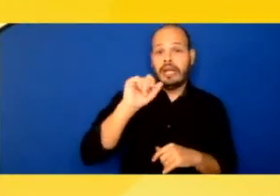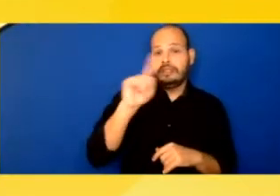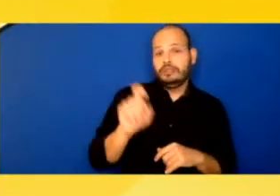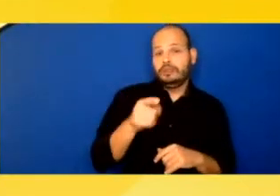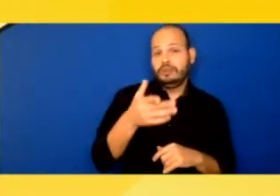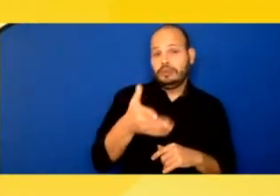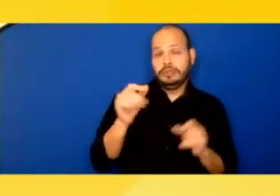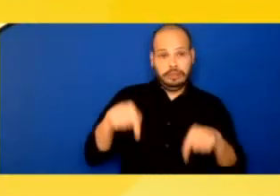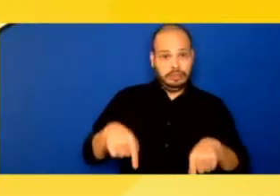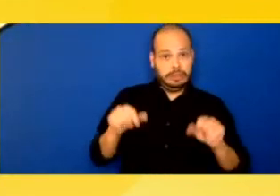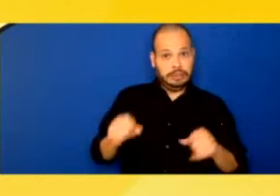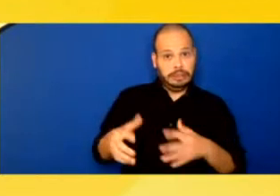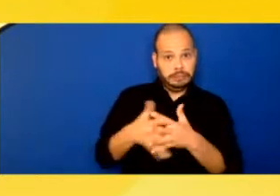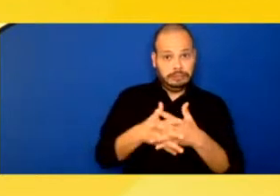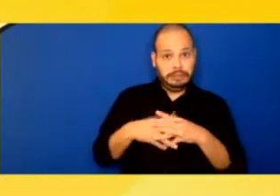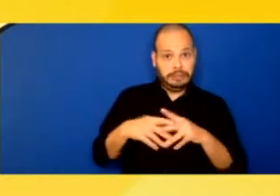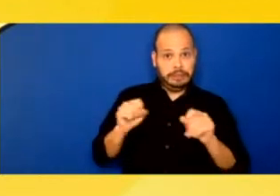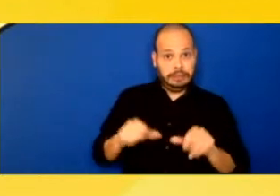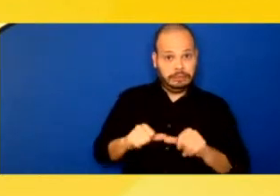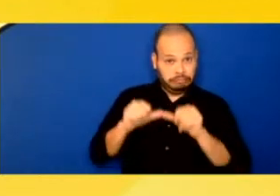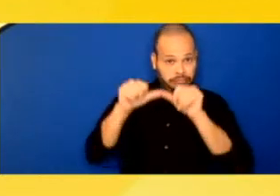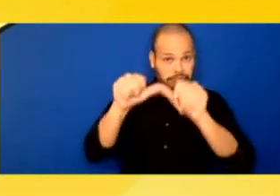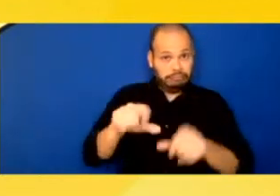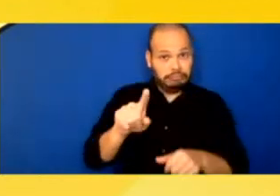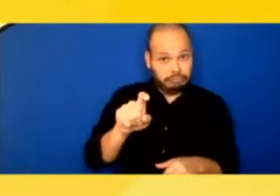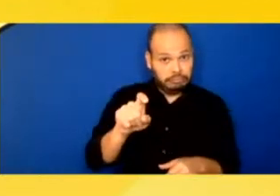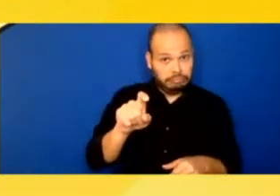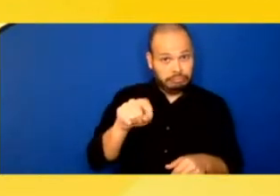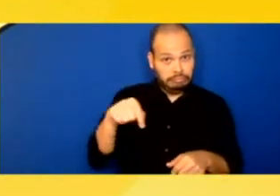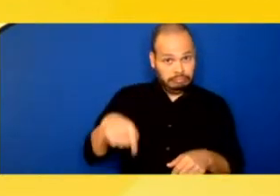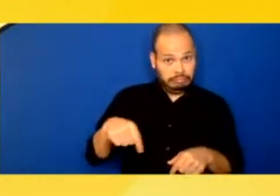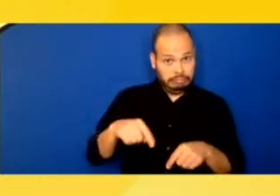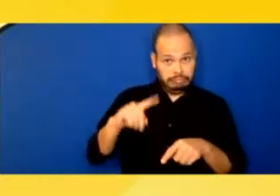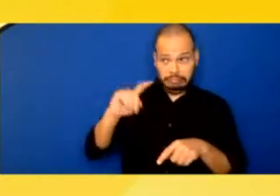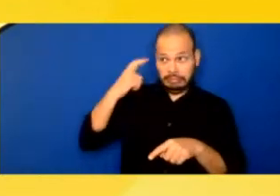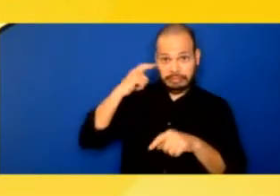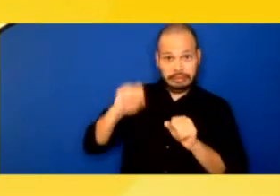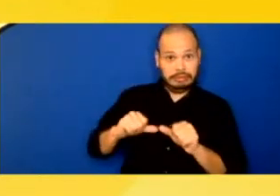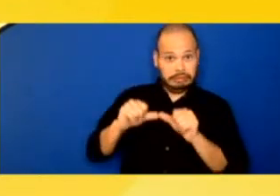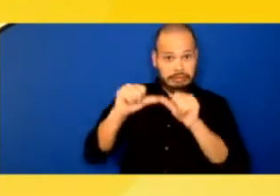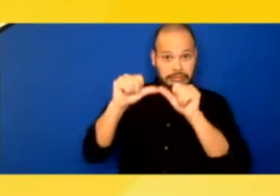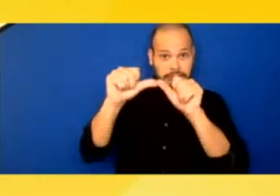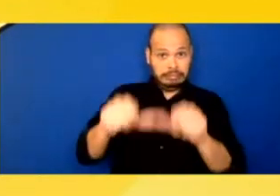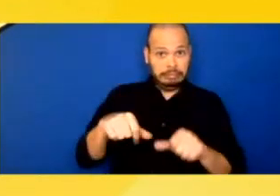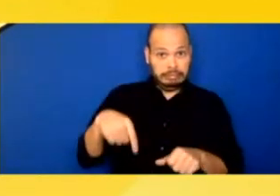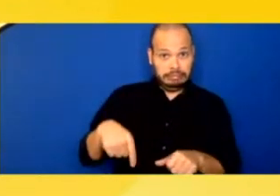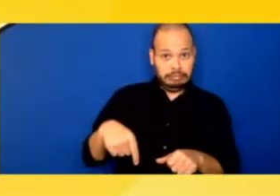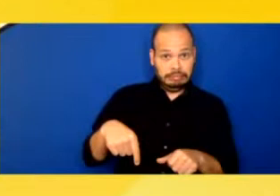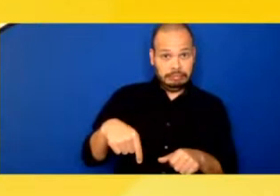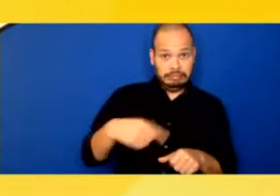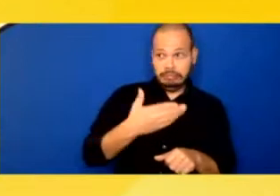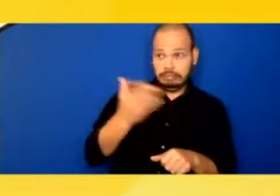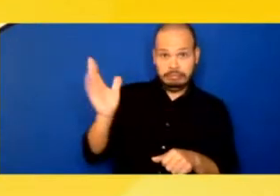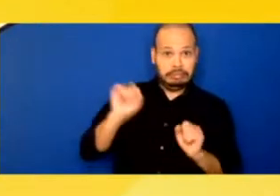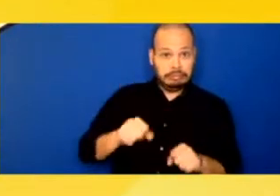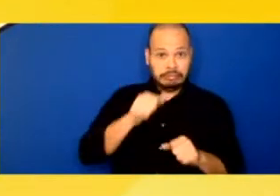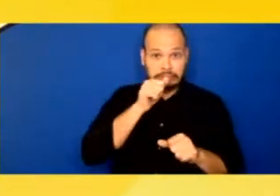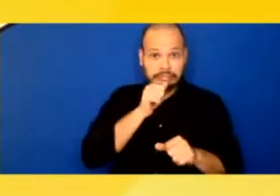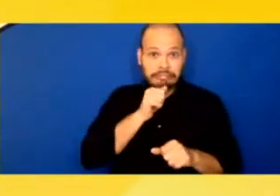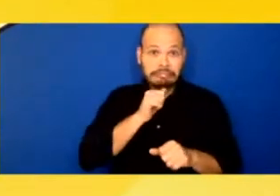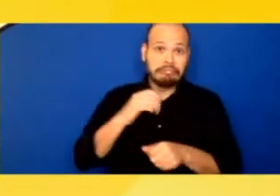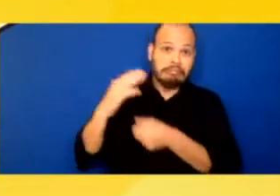the cry of those bruised and battered by poverty and racism, ecological devastation and